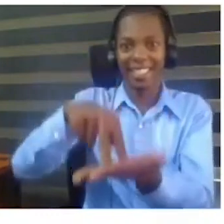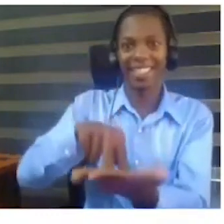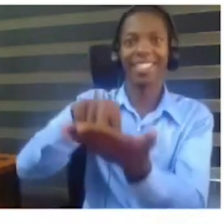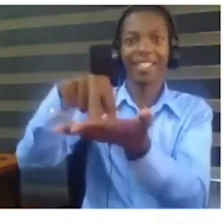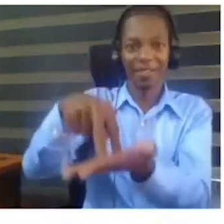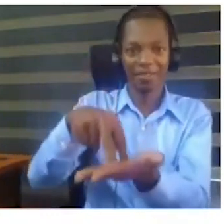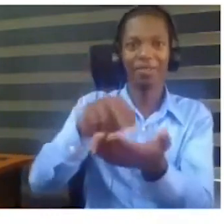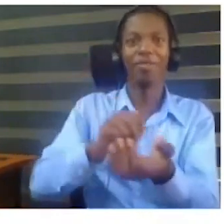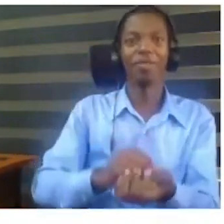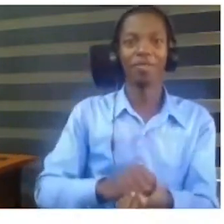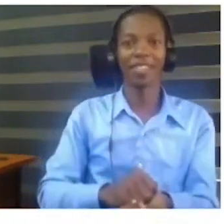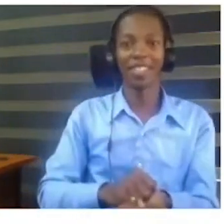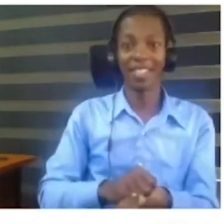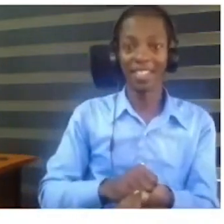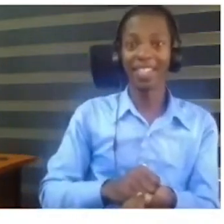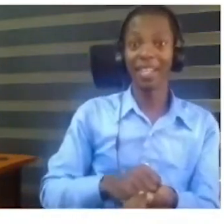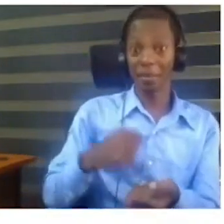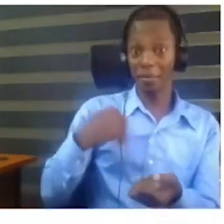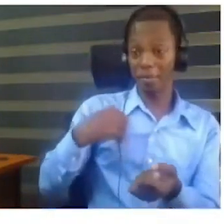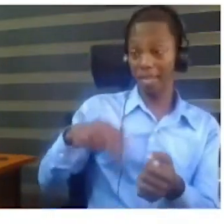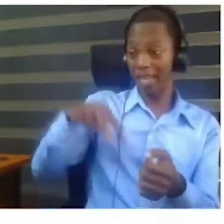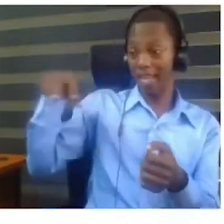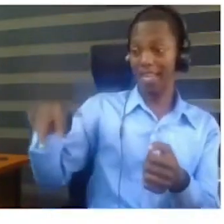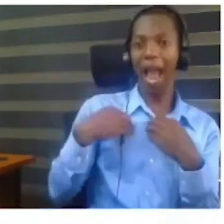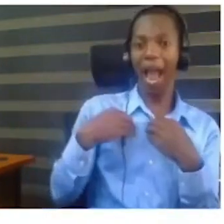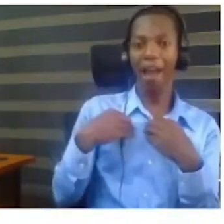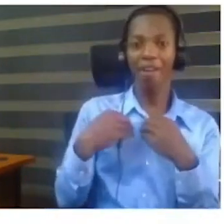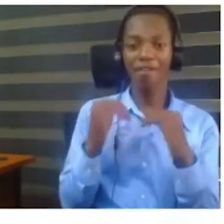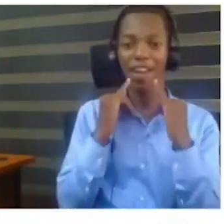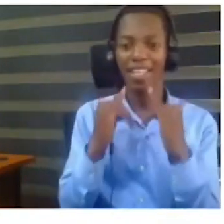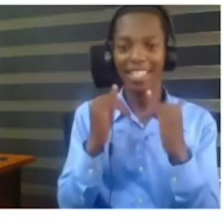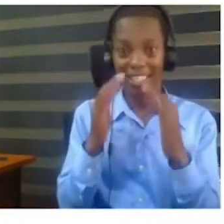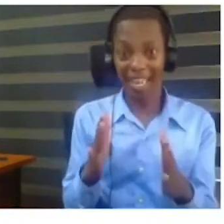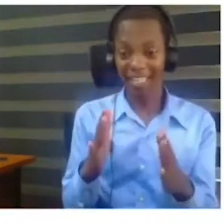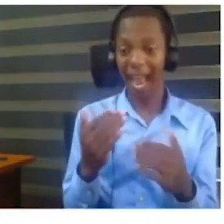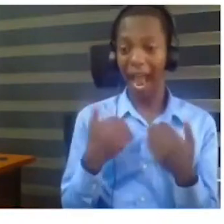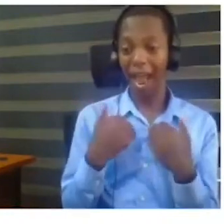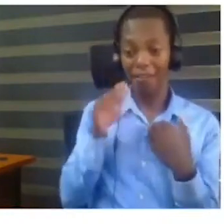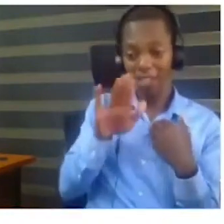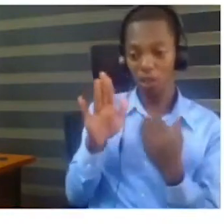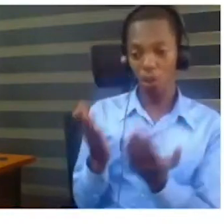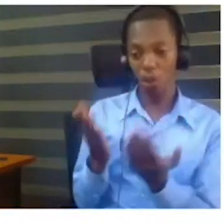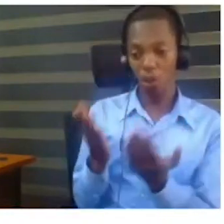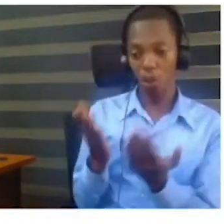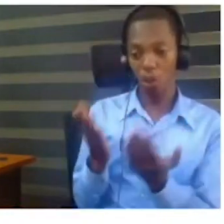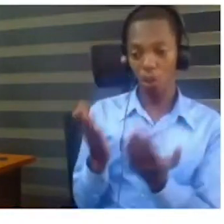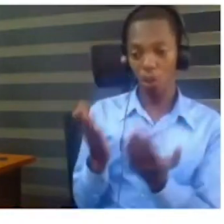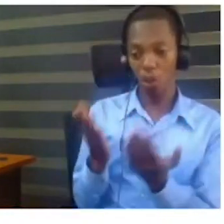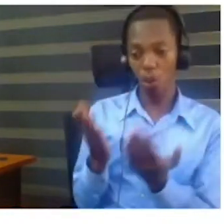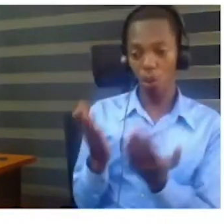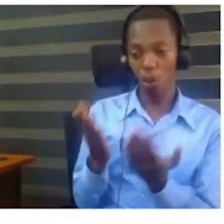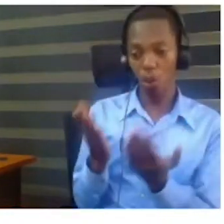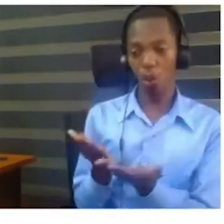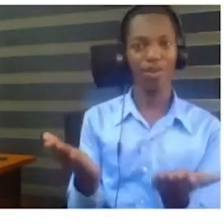Beside me was an instructor on his own surfboard, and he was able to be nearby and help